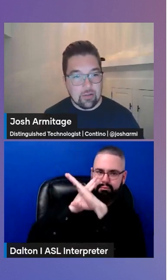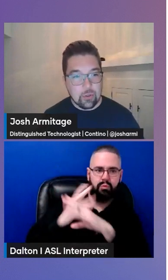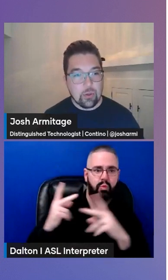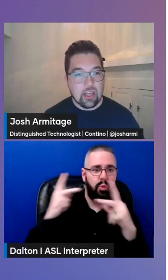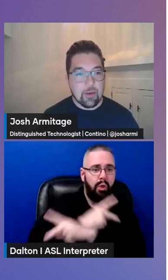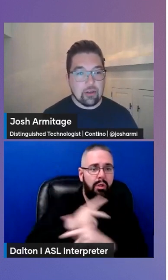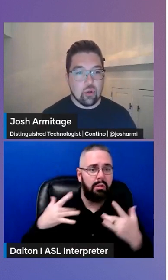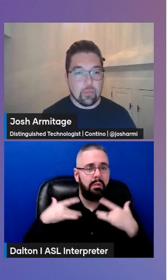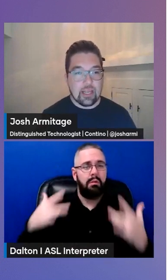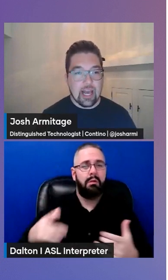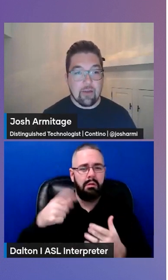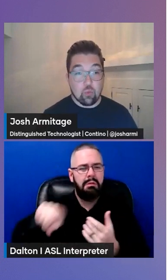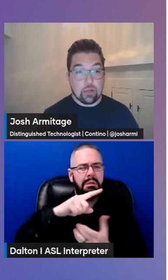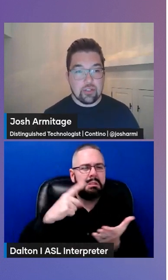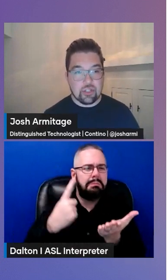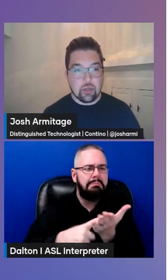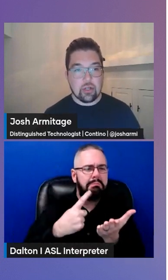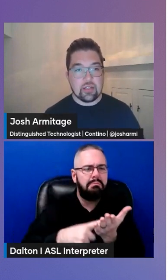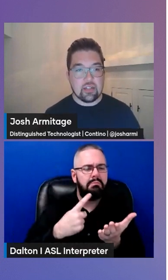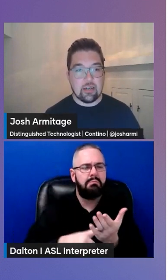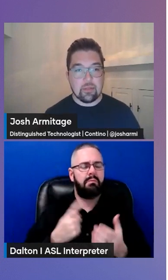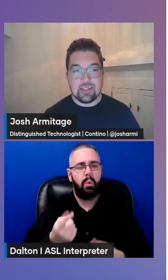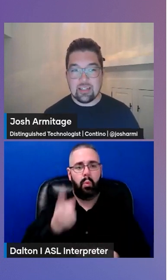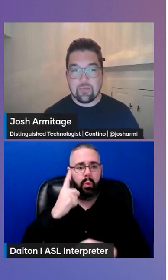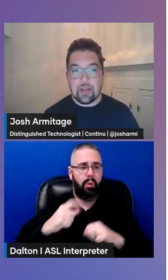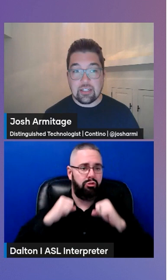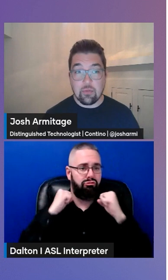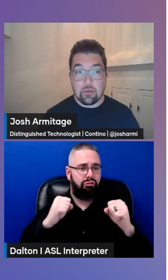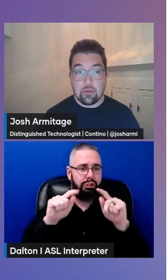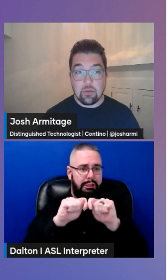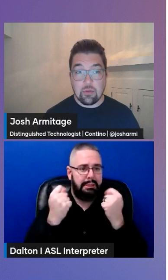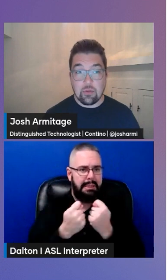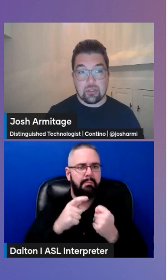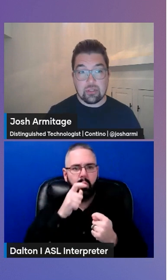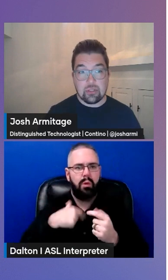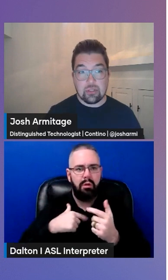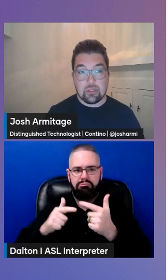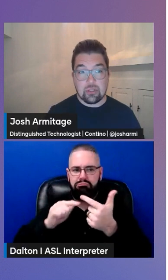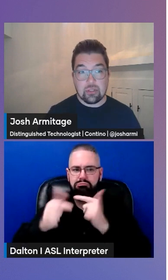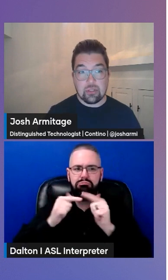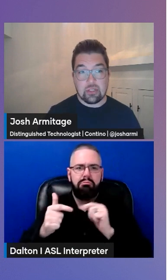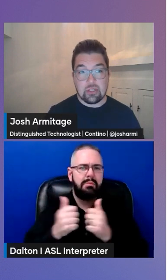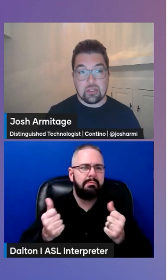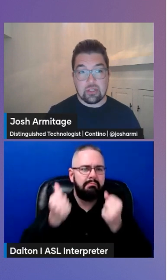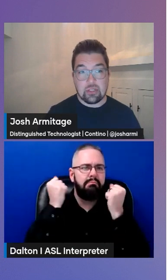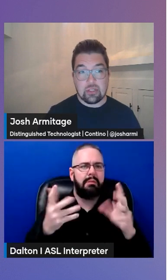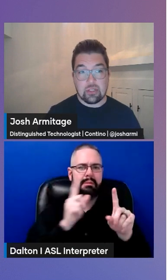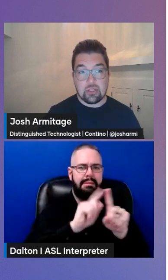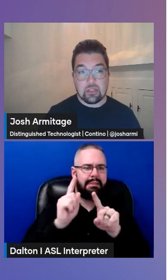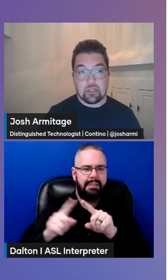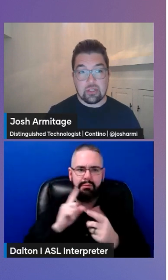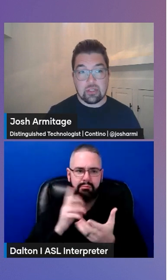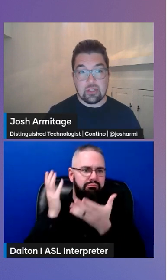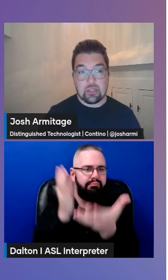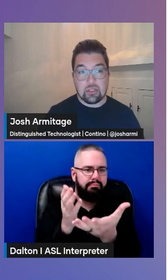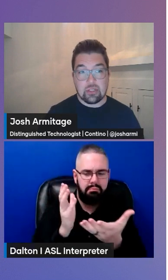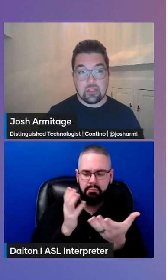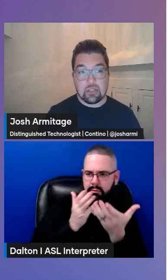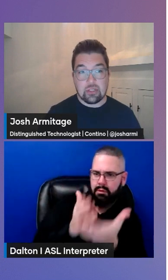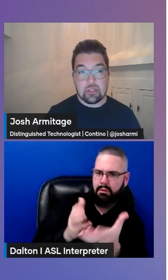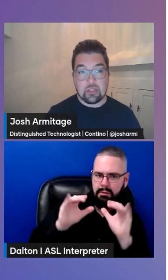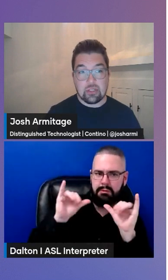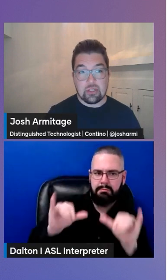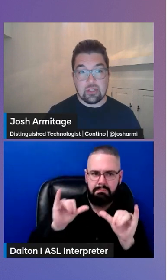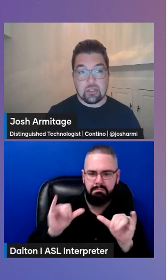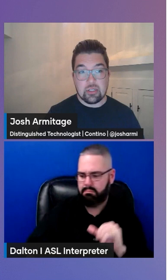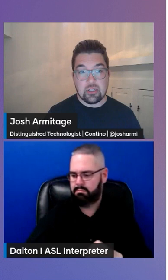was kind of talking about, you normally have one security team that is interfacing with multiple delivery teams. You're outnumbered. You